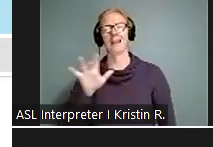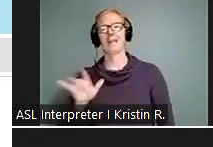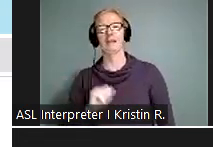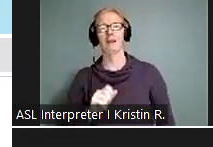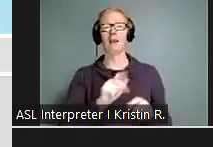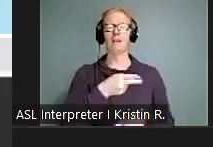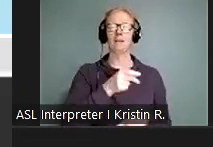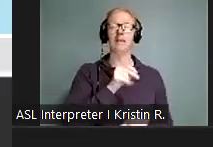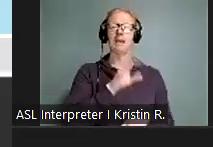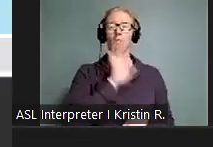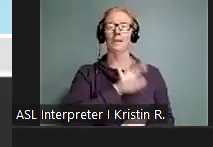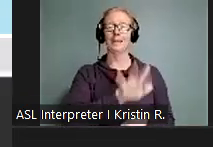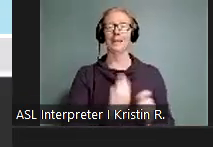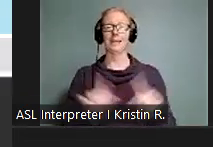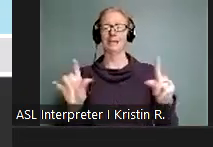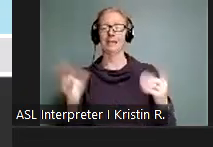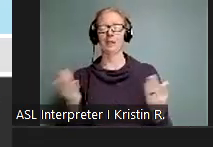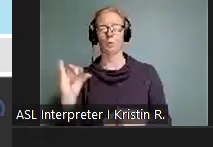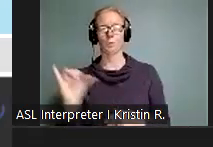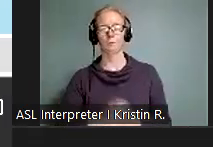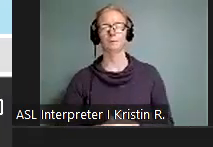links here.